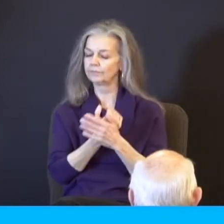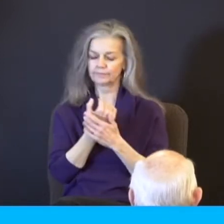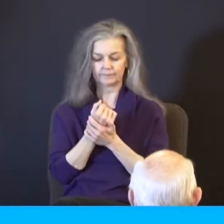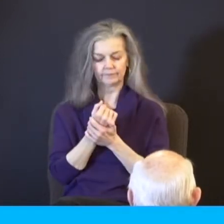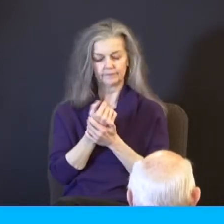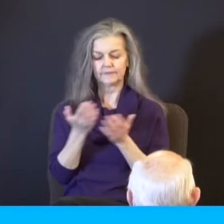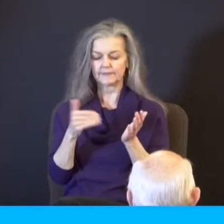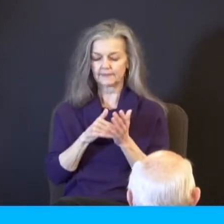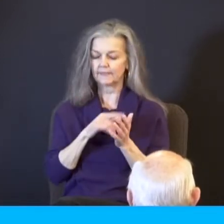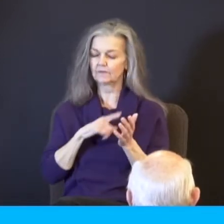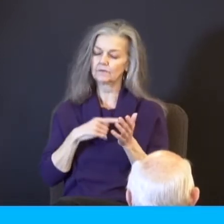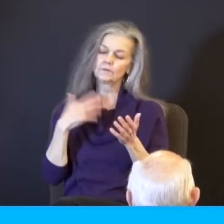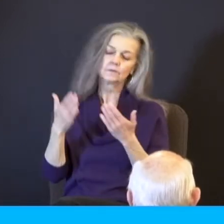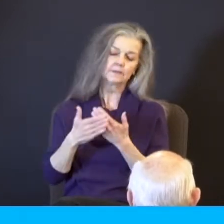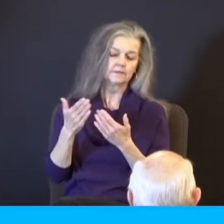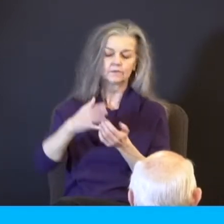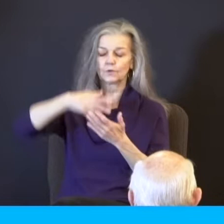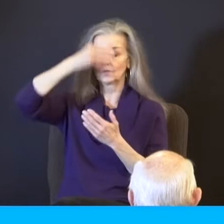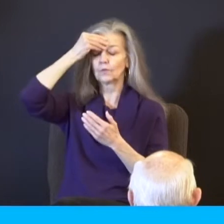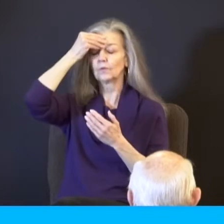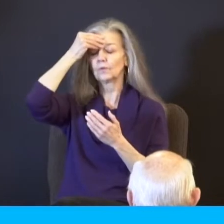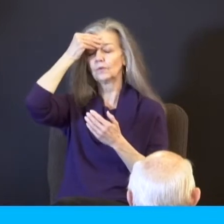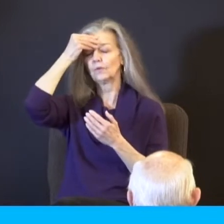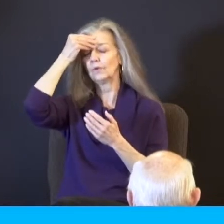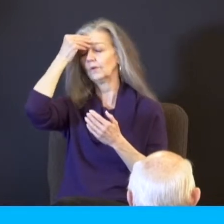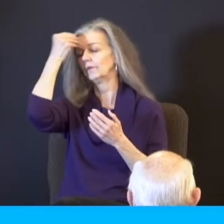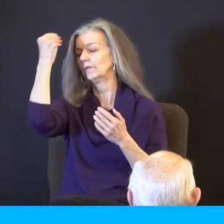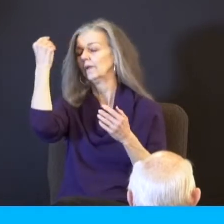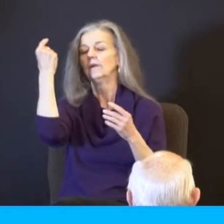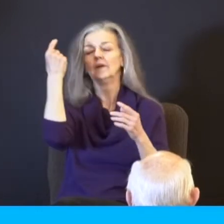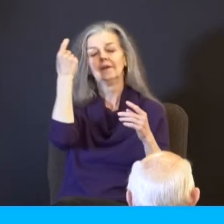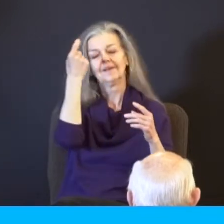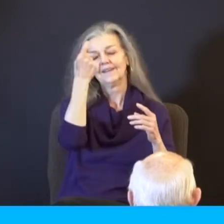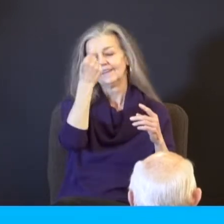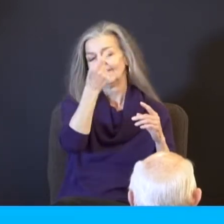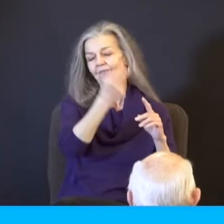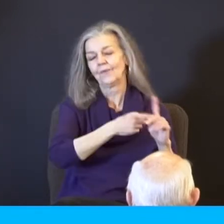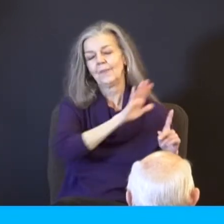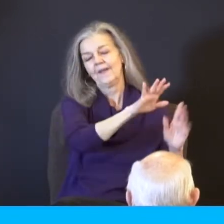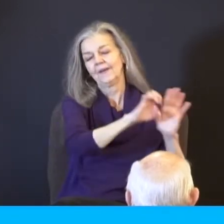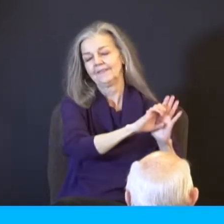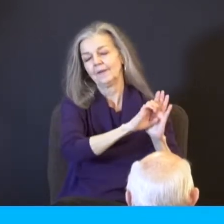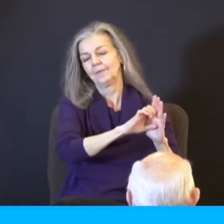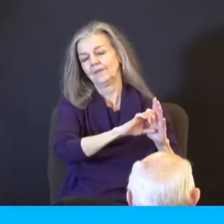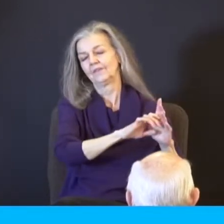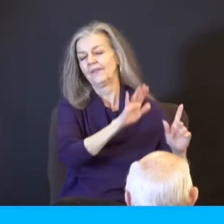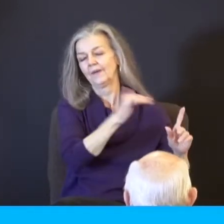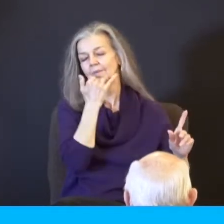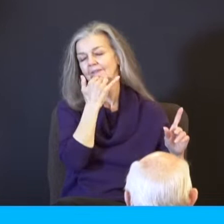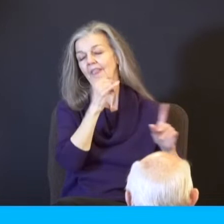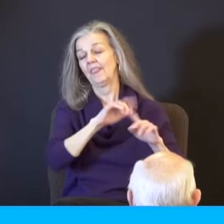Once again, Lord, it is so much easier to learn at someone else's expense what not to do than to make the mistakes